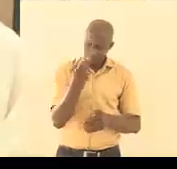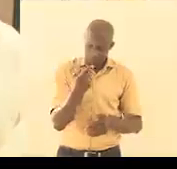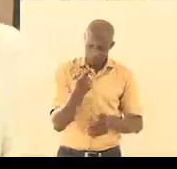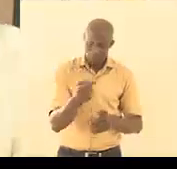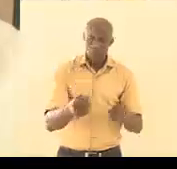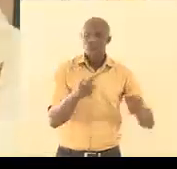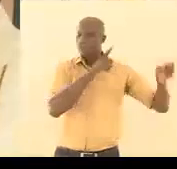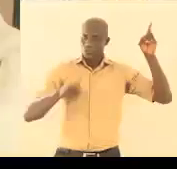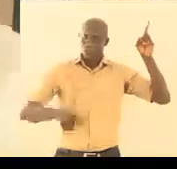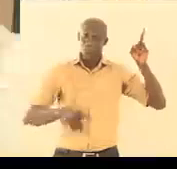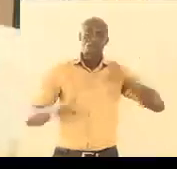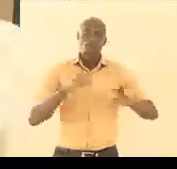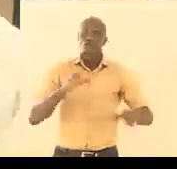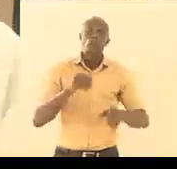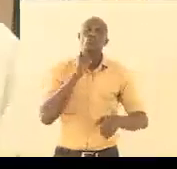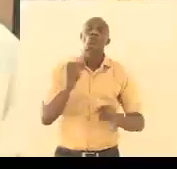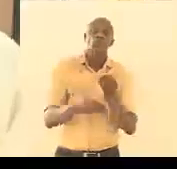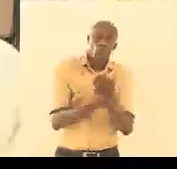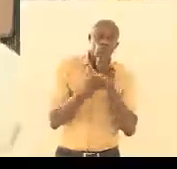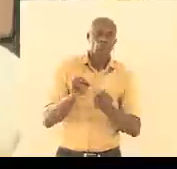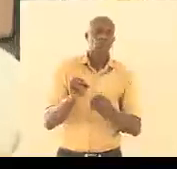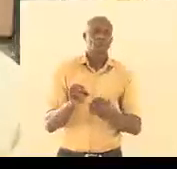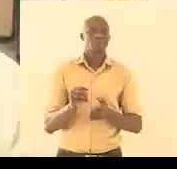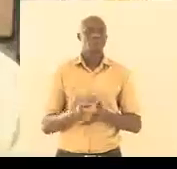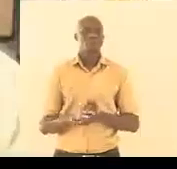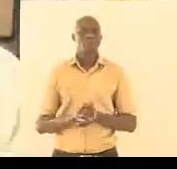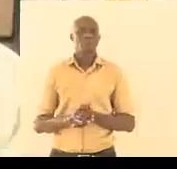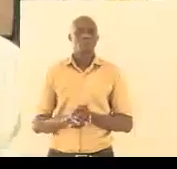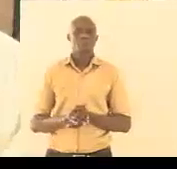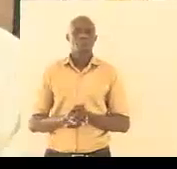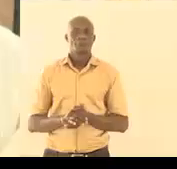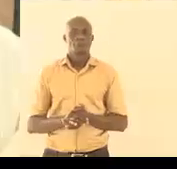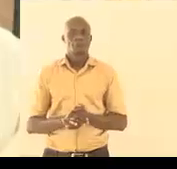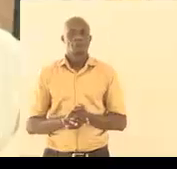they do." Jesus did not scold them for their infidelity.